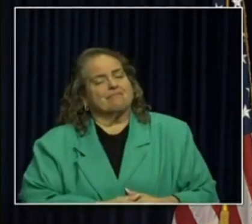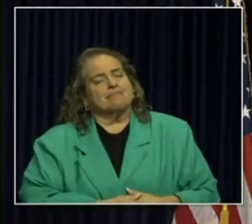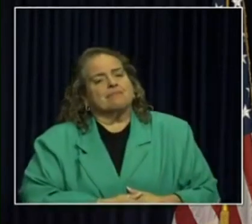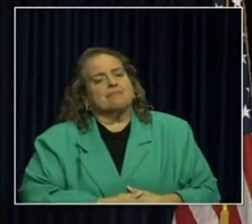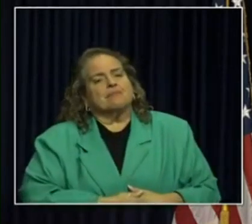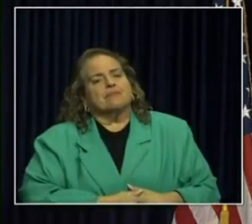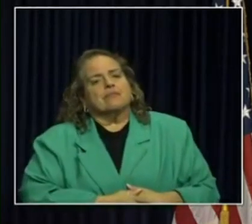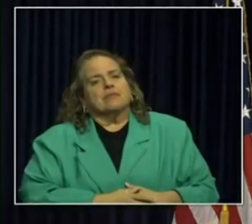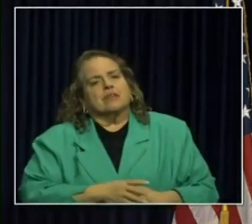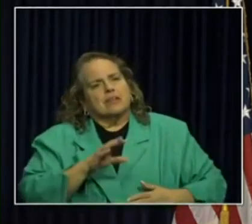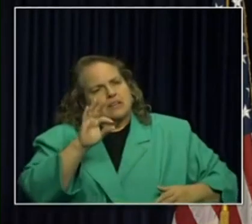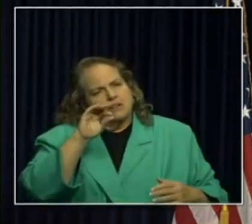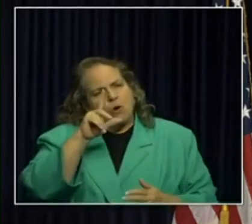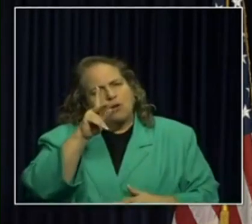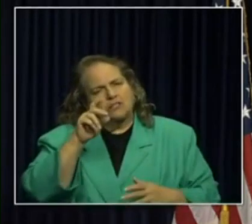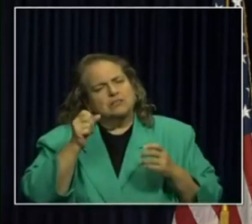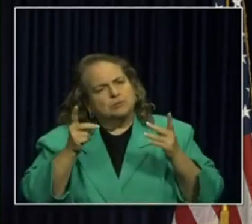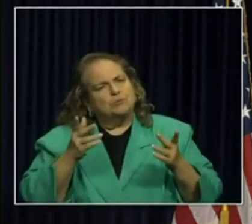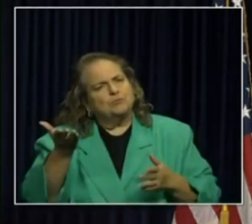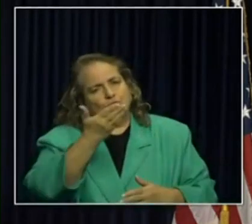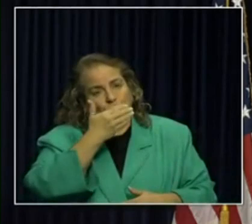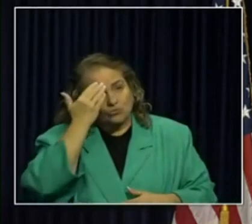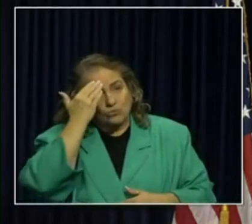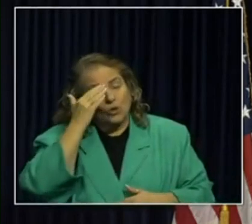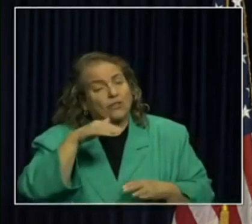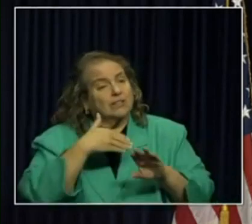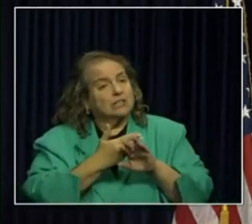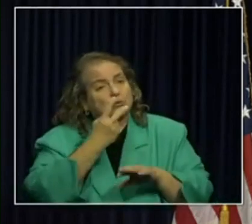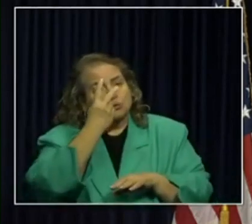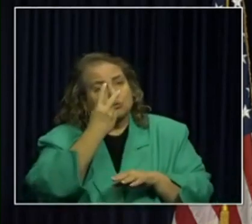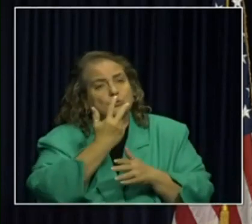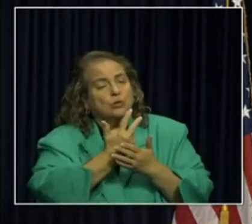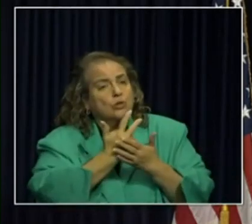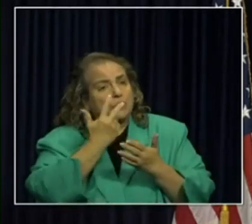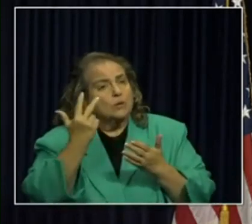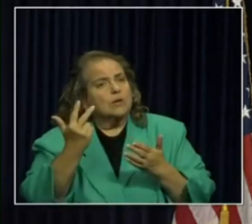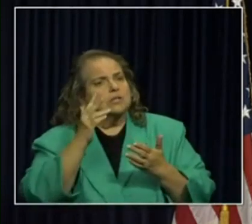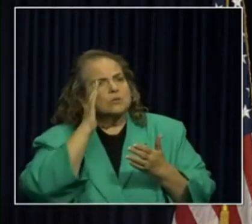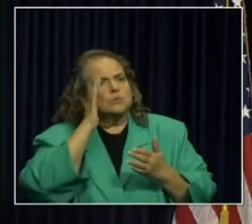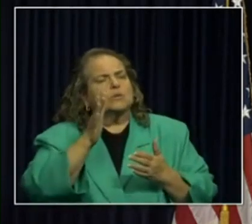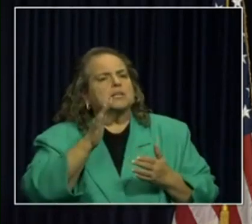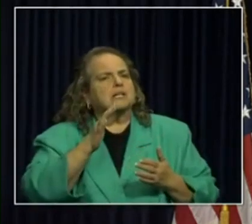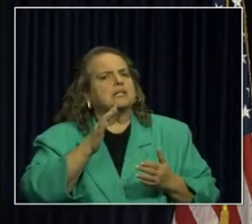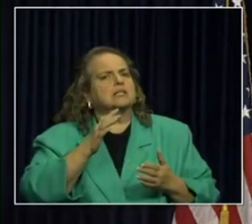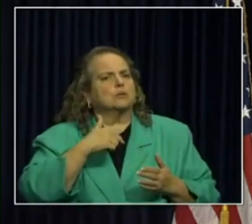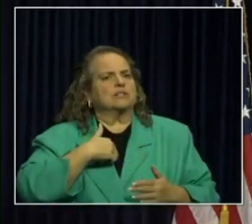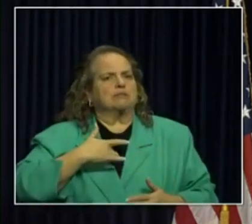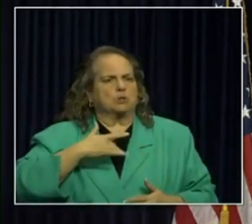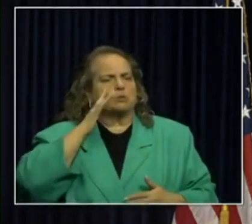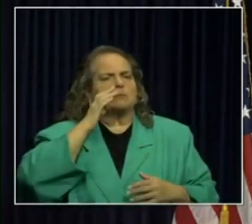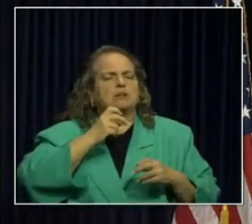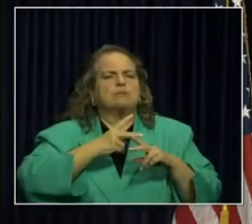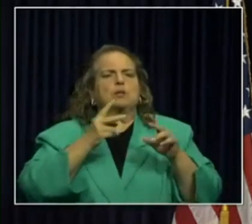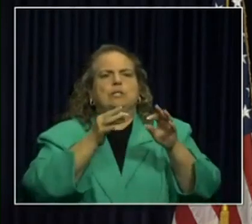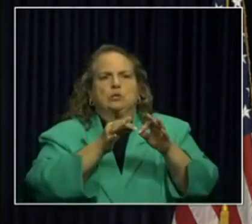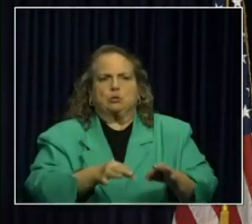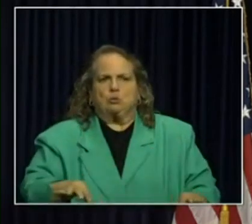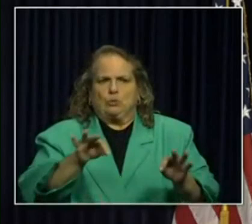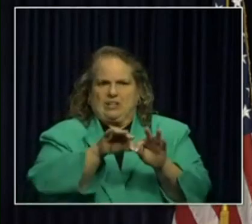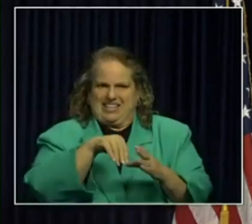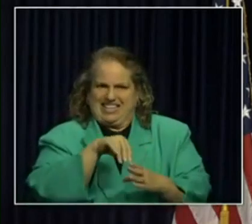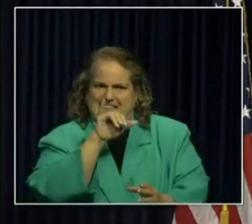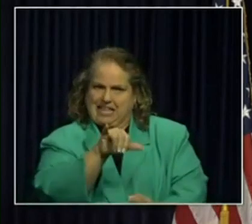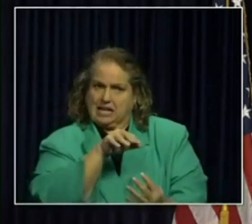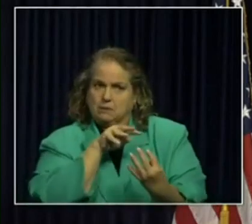as you know, the next 2 to 3 weeks, we believe, are going to be absolutely critical in this battle against